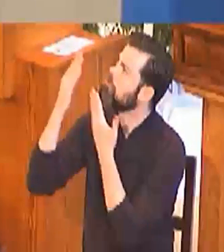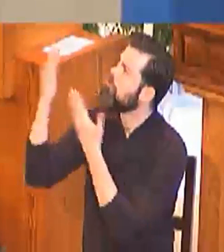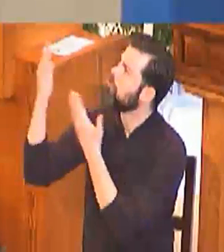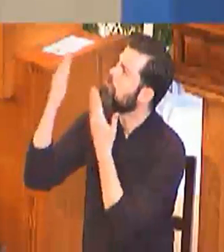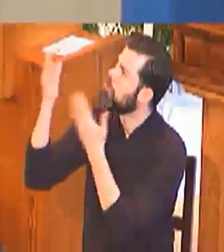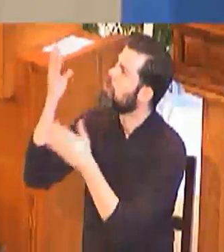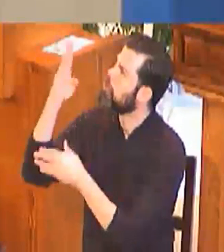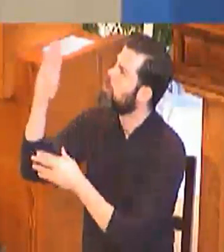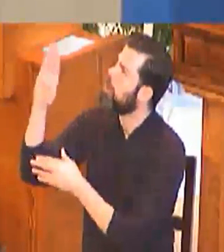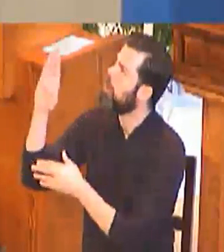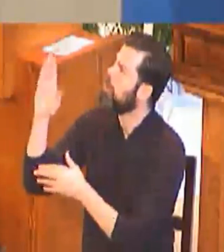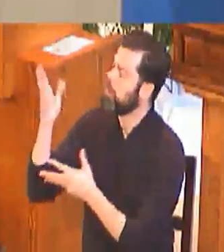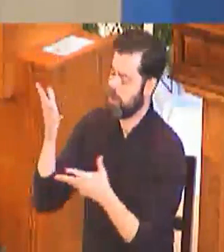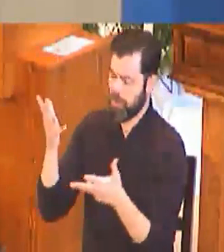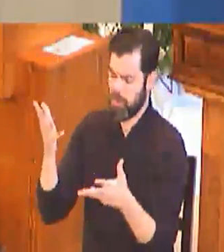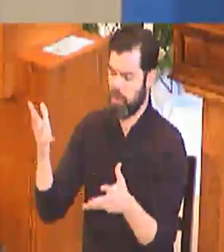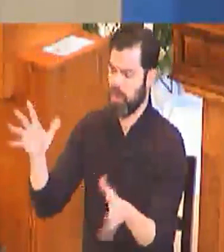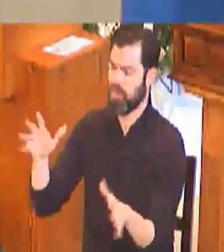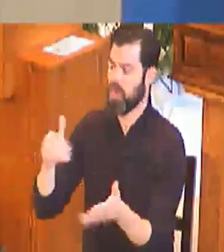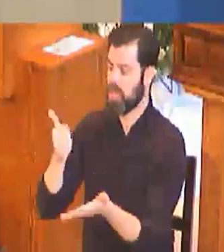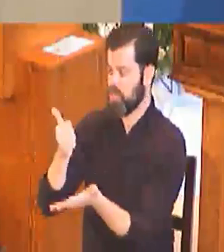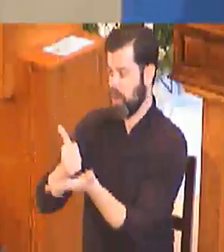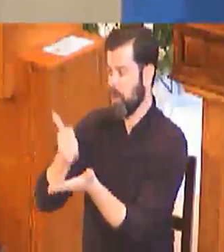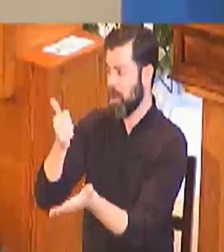finished. Amen.